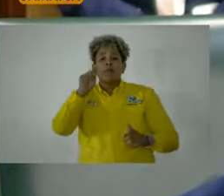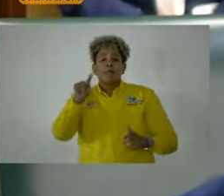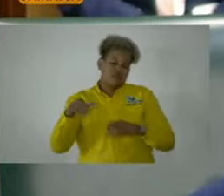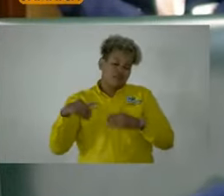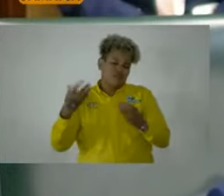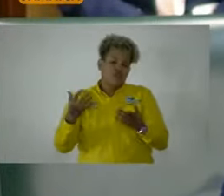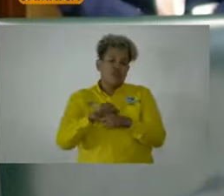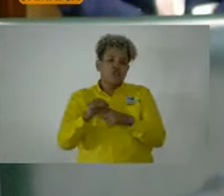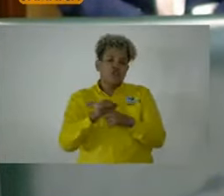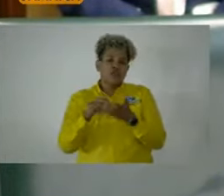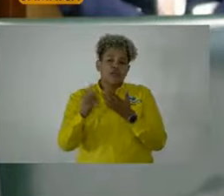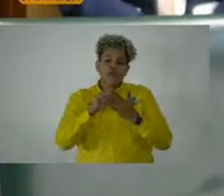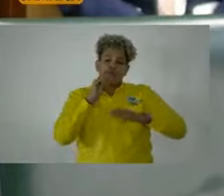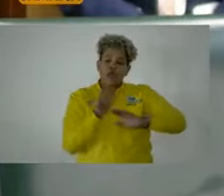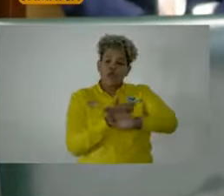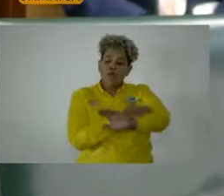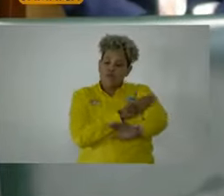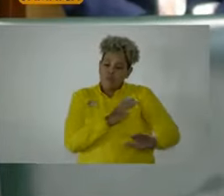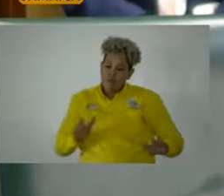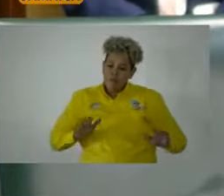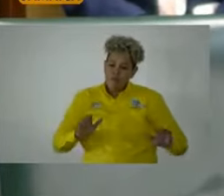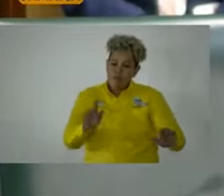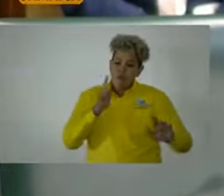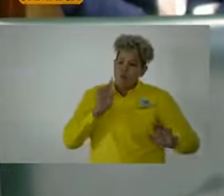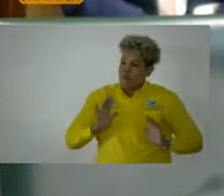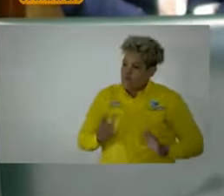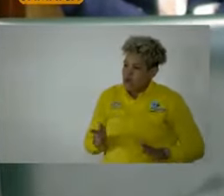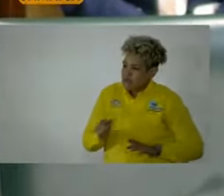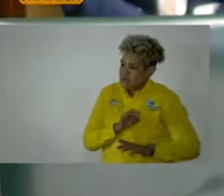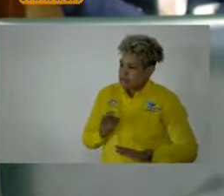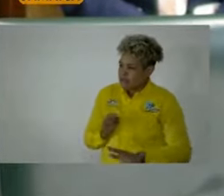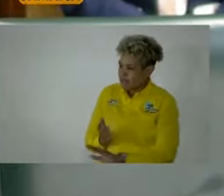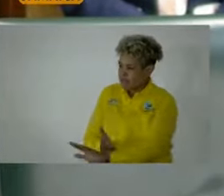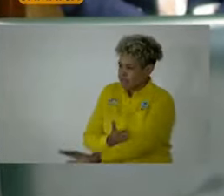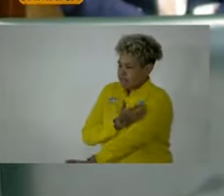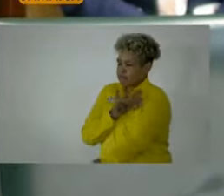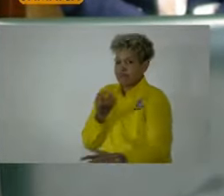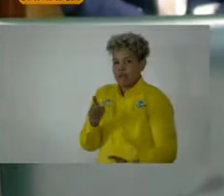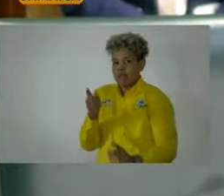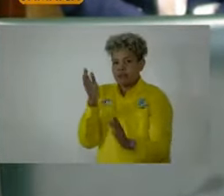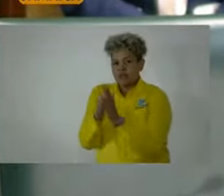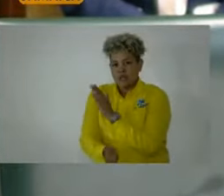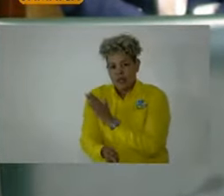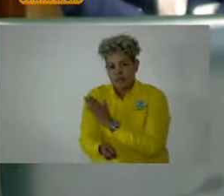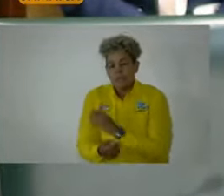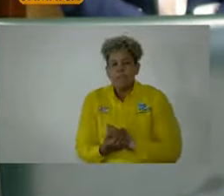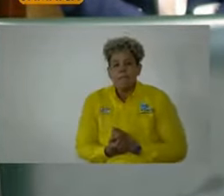training program that improves the performance or well-being of the employer's staff.